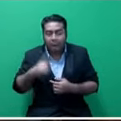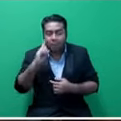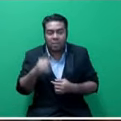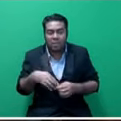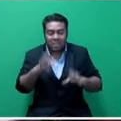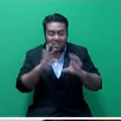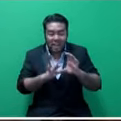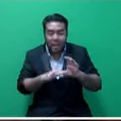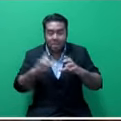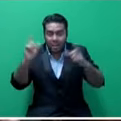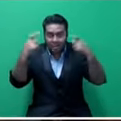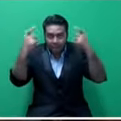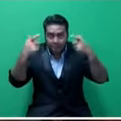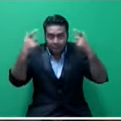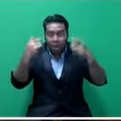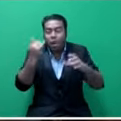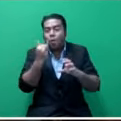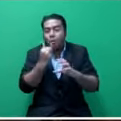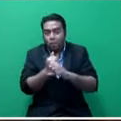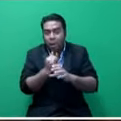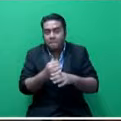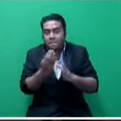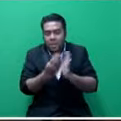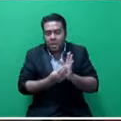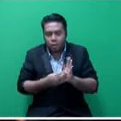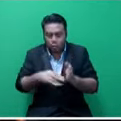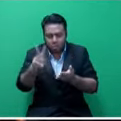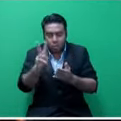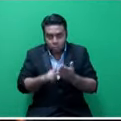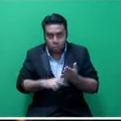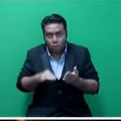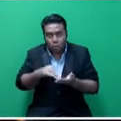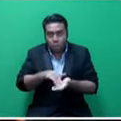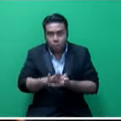Bill 2020 be debated, voted upon and be passed today. Thank you, Mr. Speaker, sir.